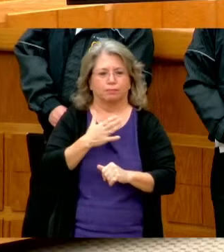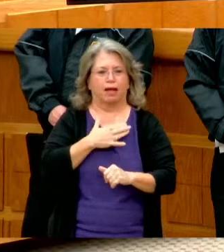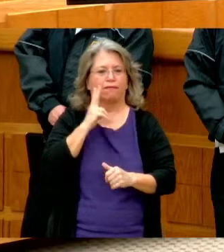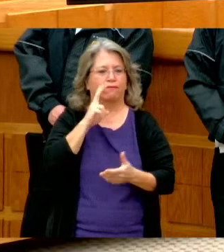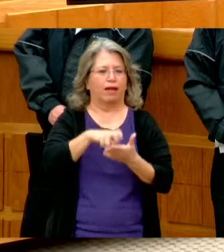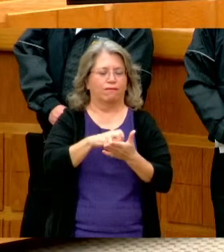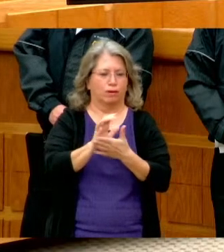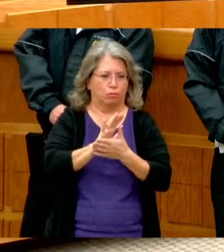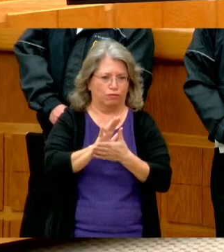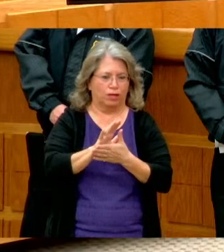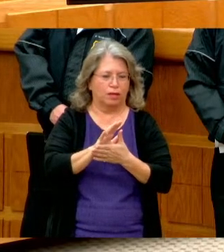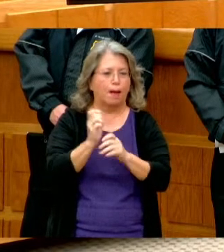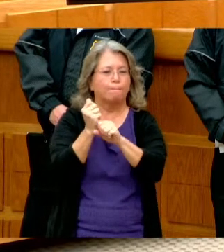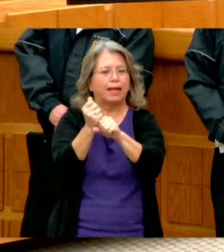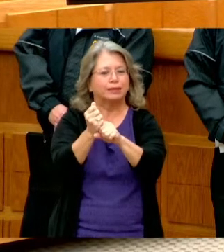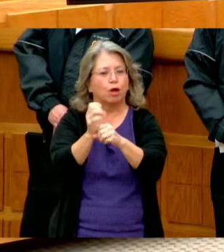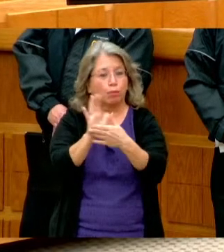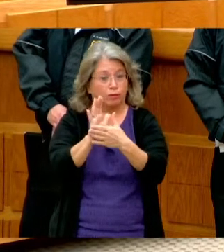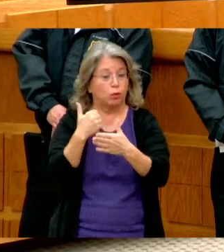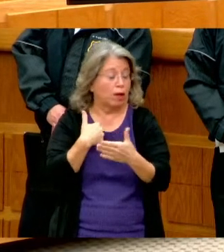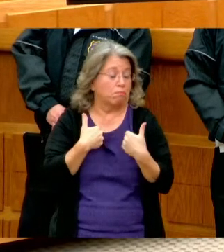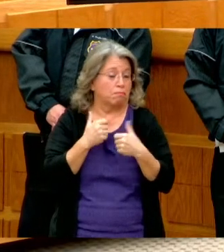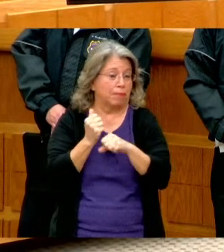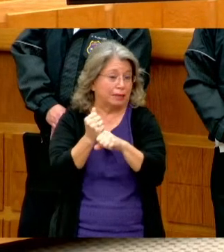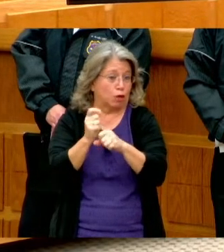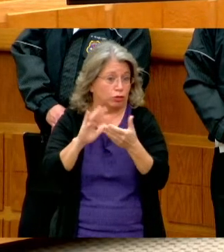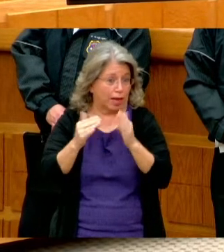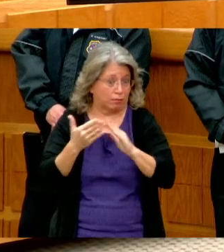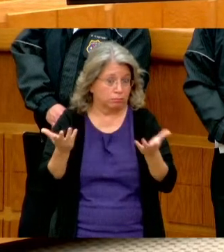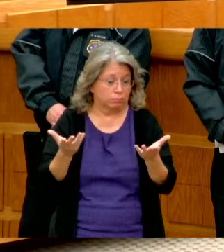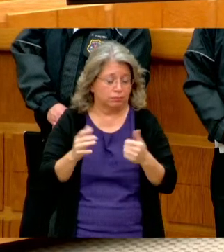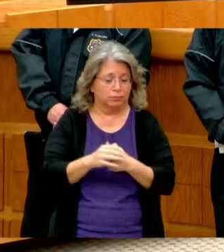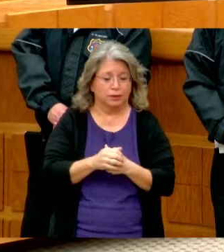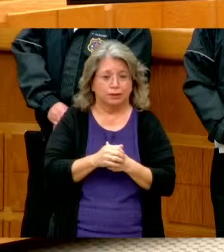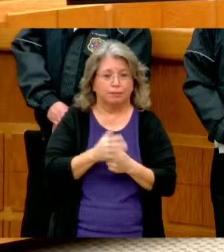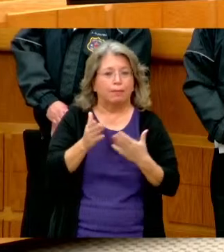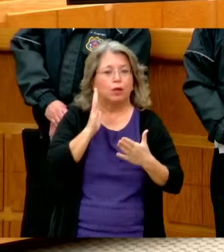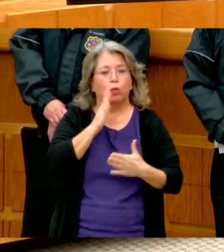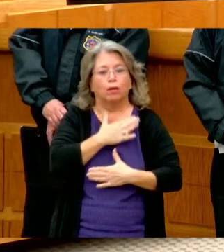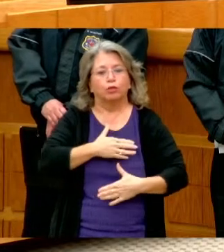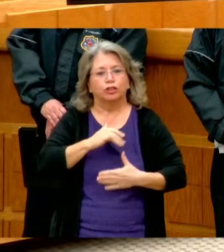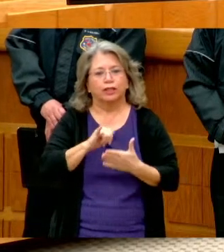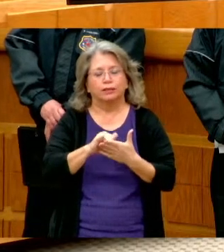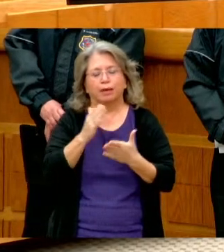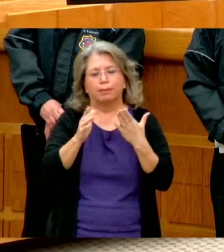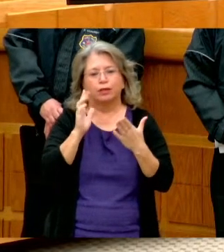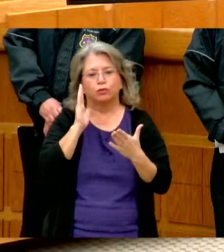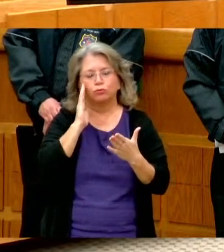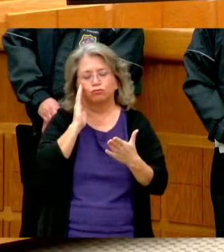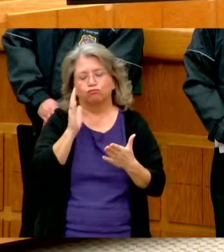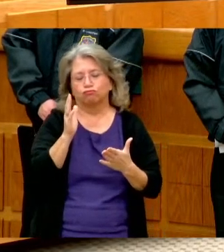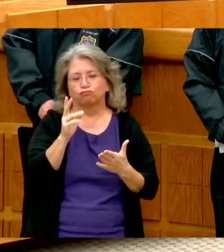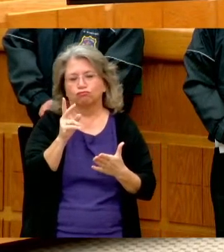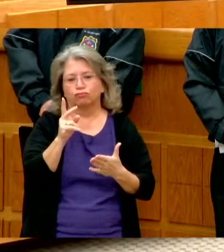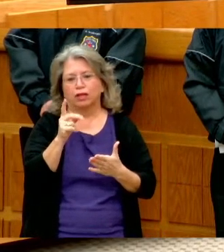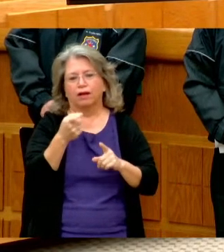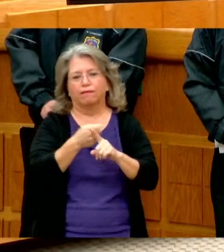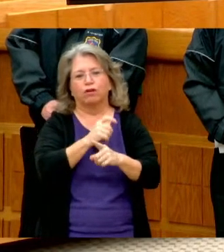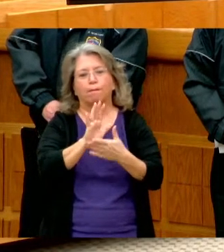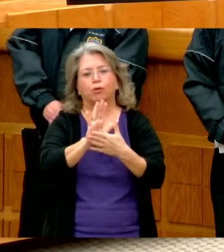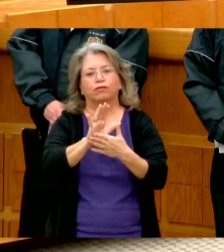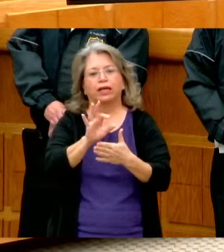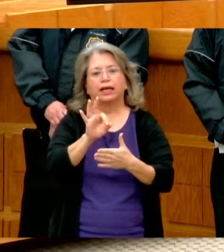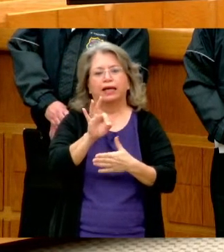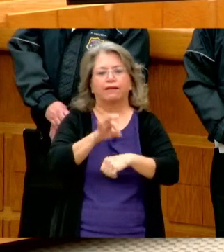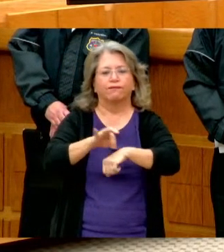baseball movie, and we're a baseball town, so maybe you will appreciate this. And if you're not, maybe you're a Kevin Costner fan. It's from the movie Field of